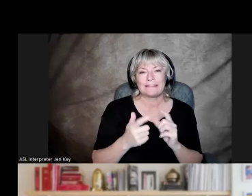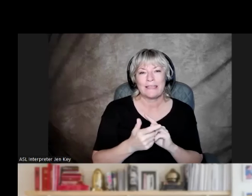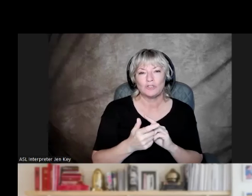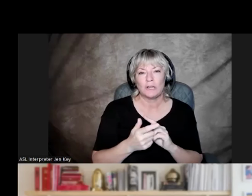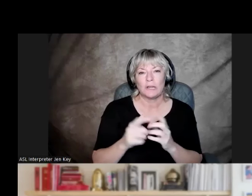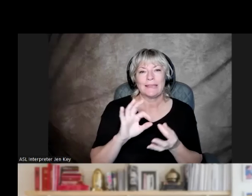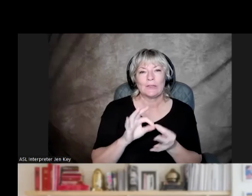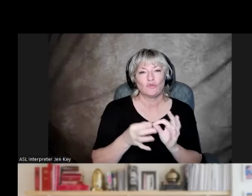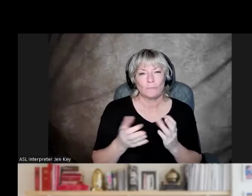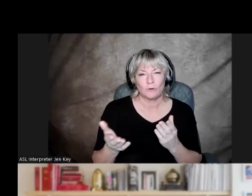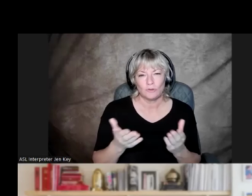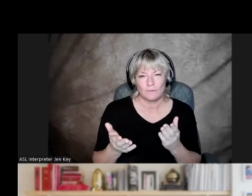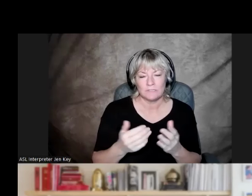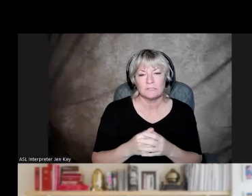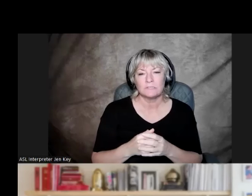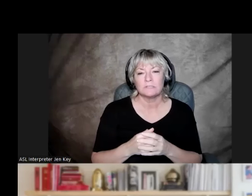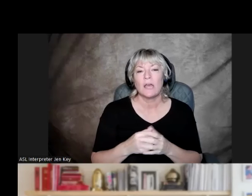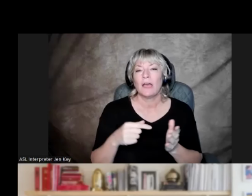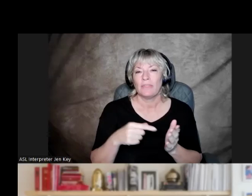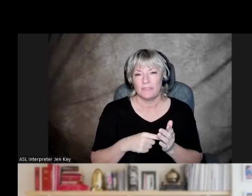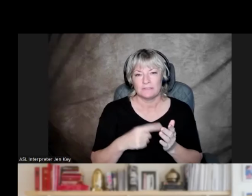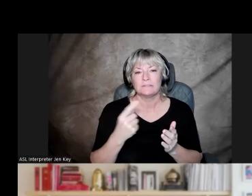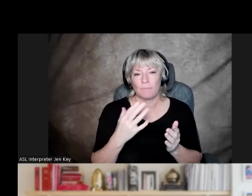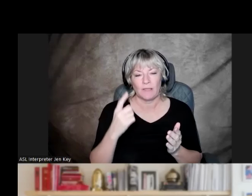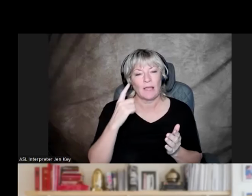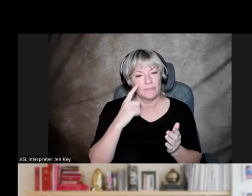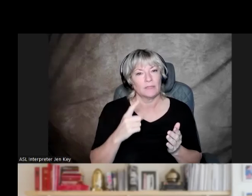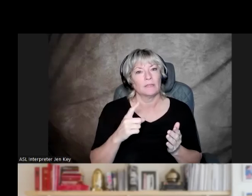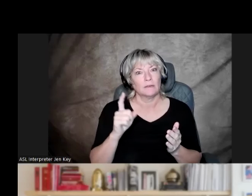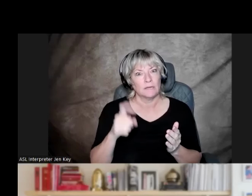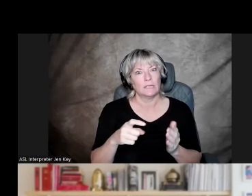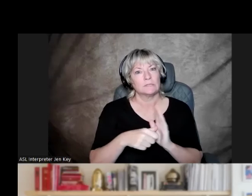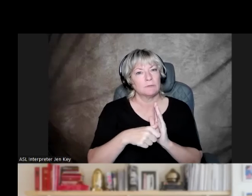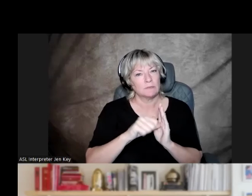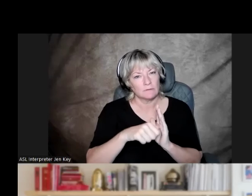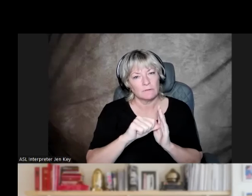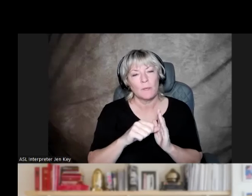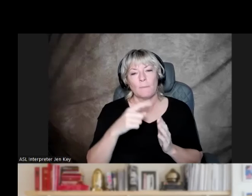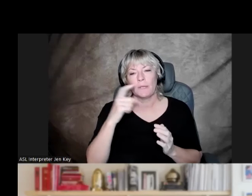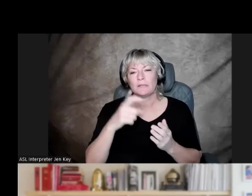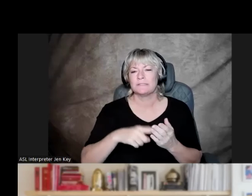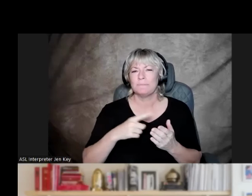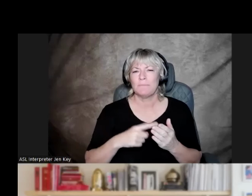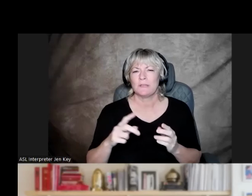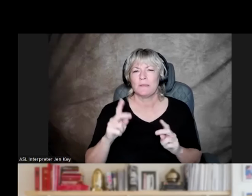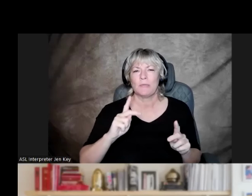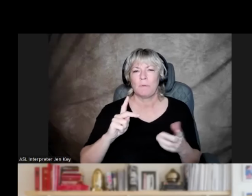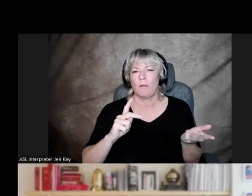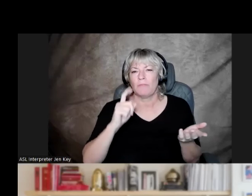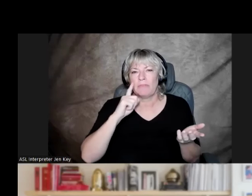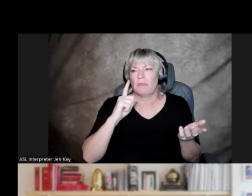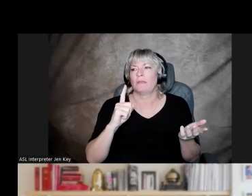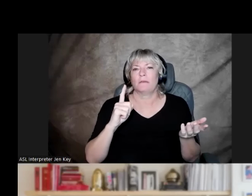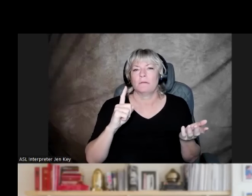interpreting services. And this is something that I think really needs to be paid attention to, because sometimes people don't realize that